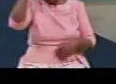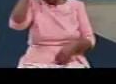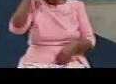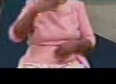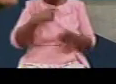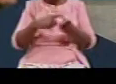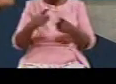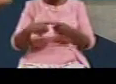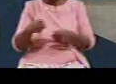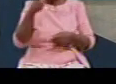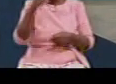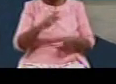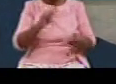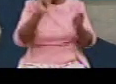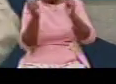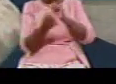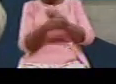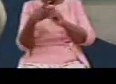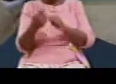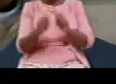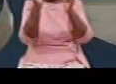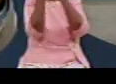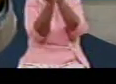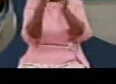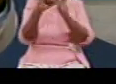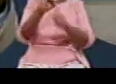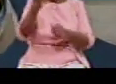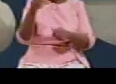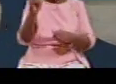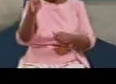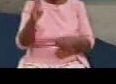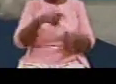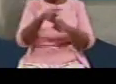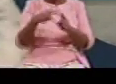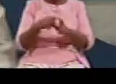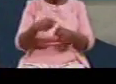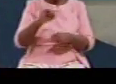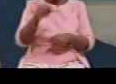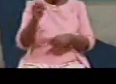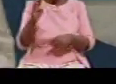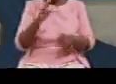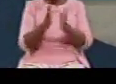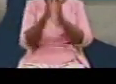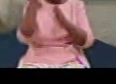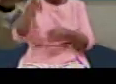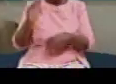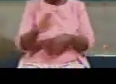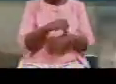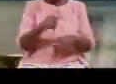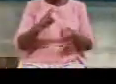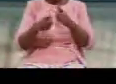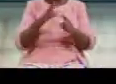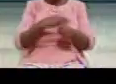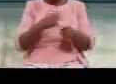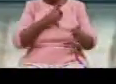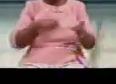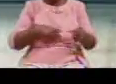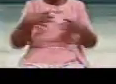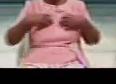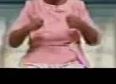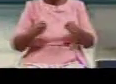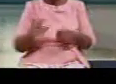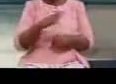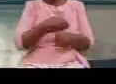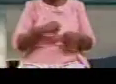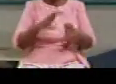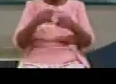the captivity of Job when he prayed for his friends and the Lord healed him and then gave him twice as much as